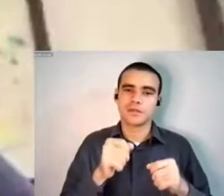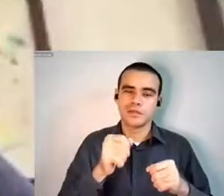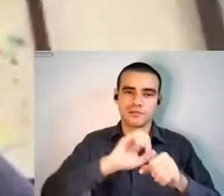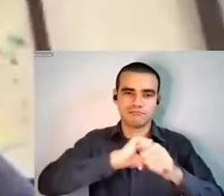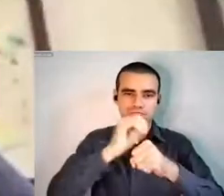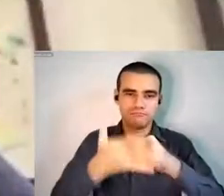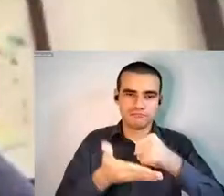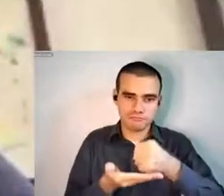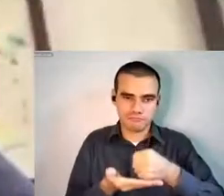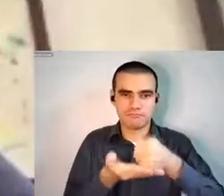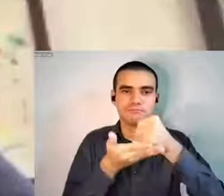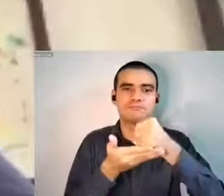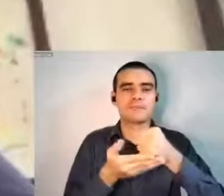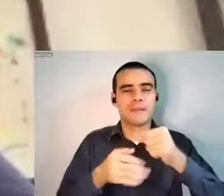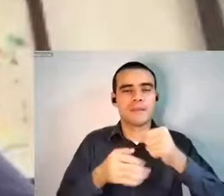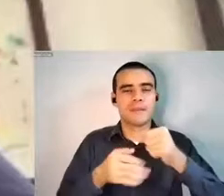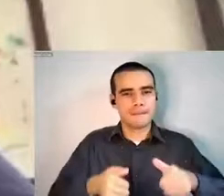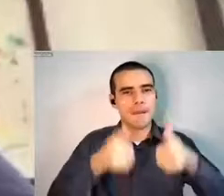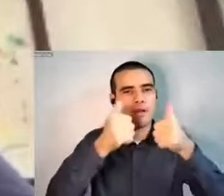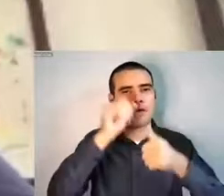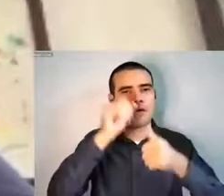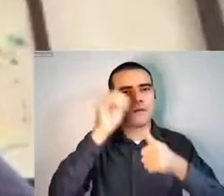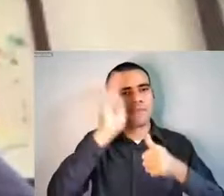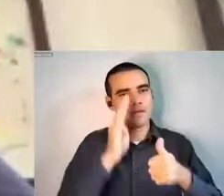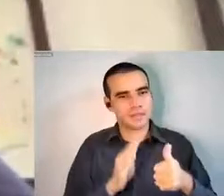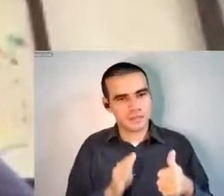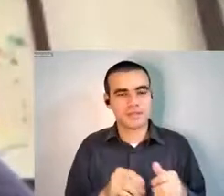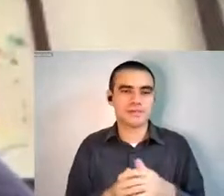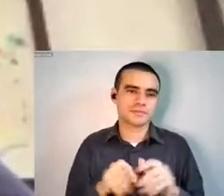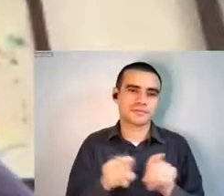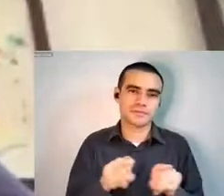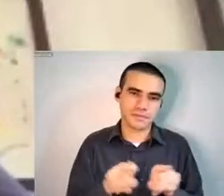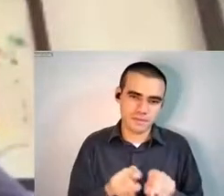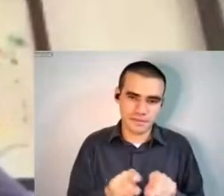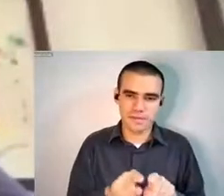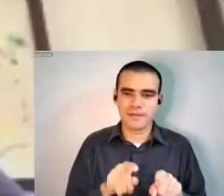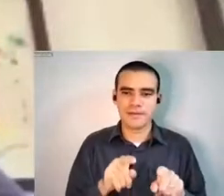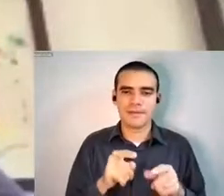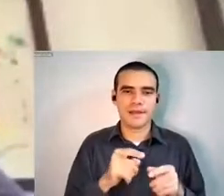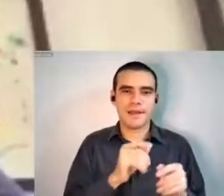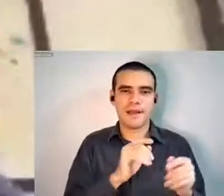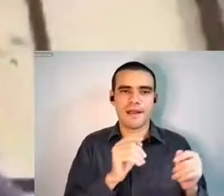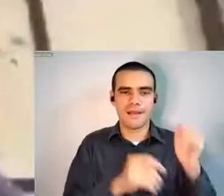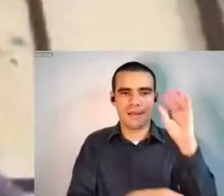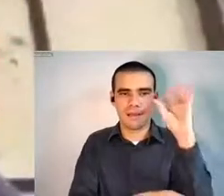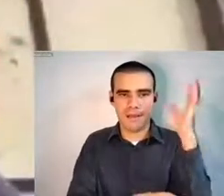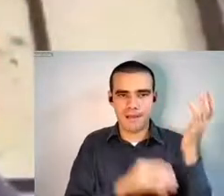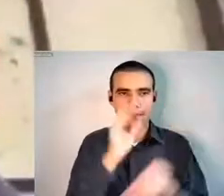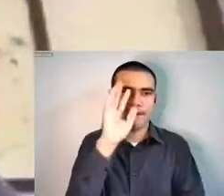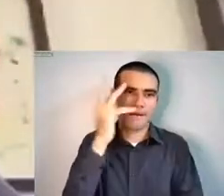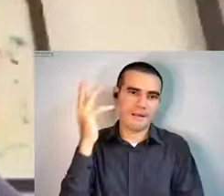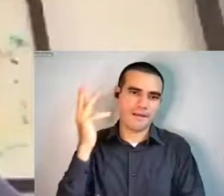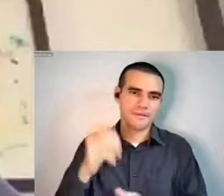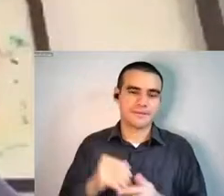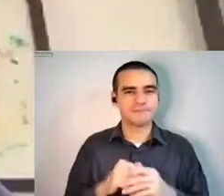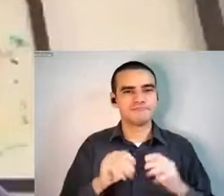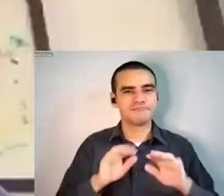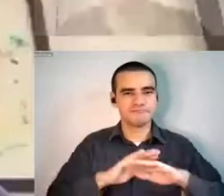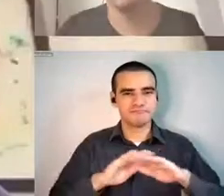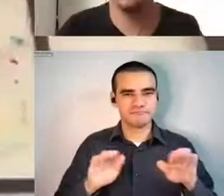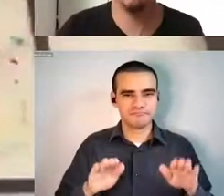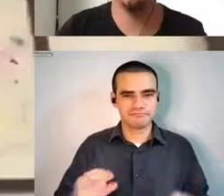more sustainable economy and better for the country, at the same time without destroying the Amazon forest, the